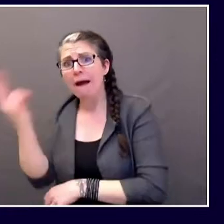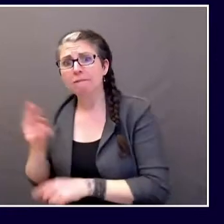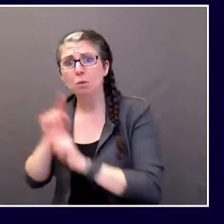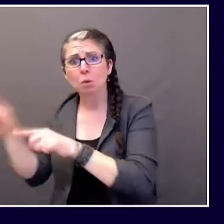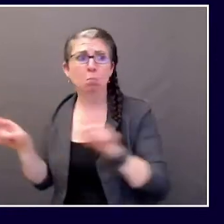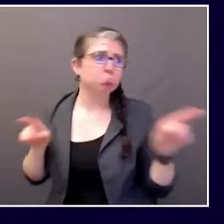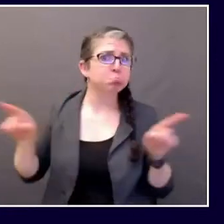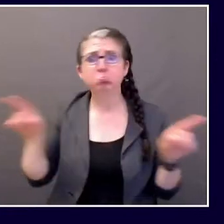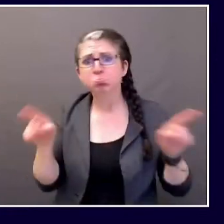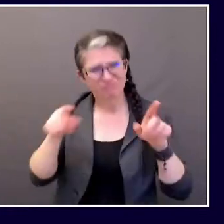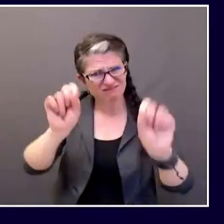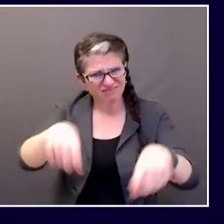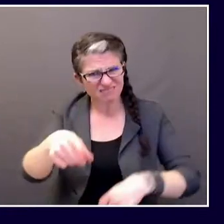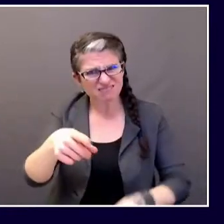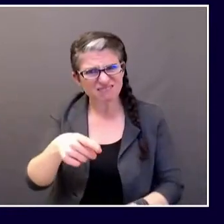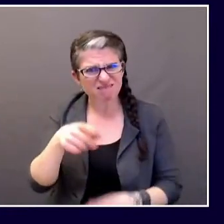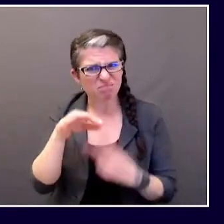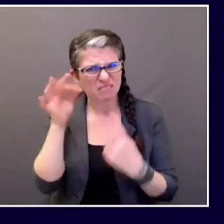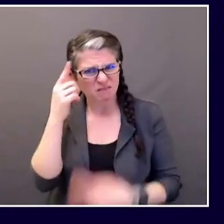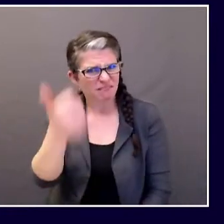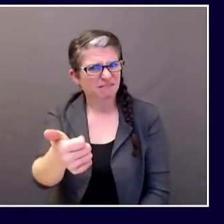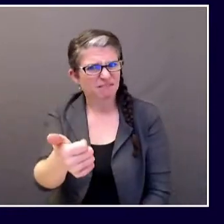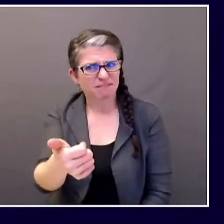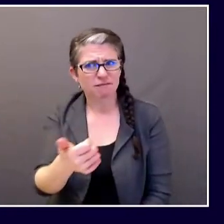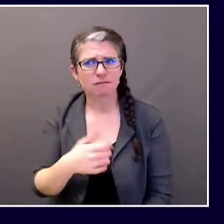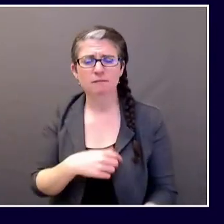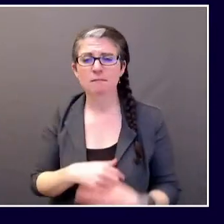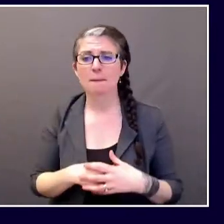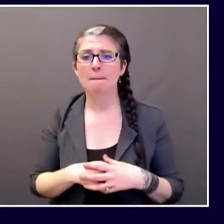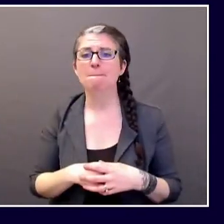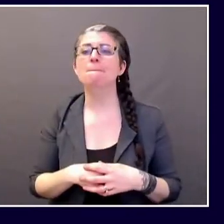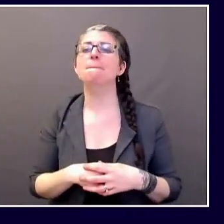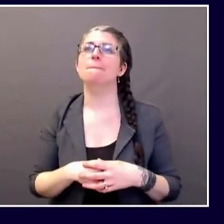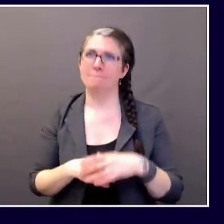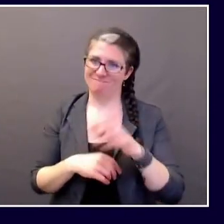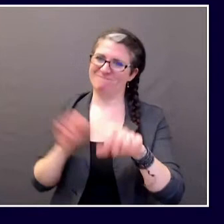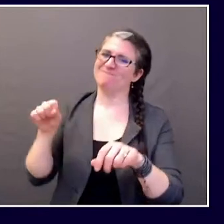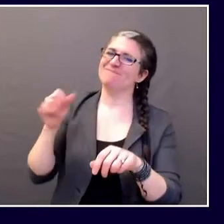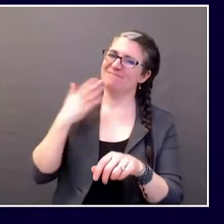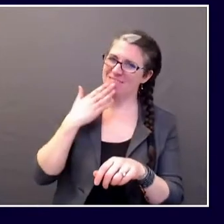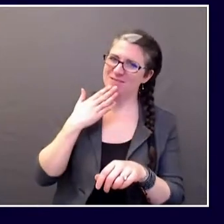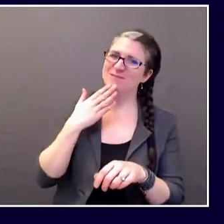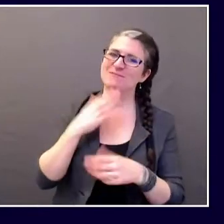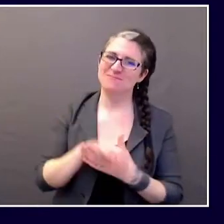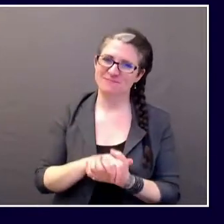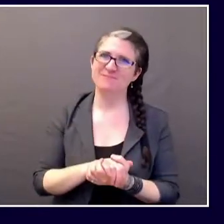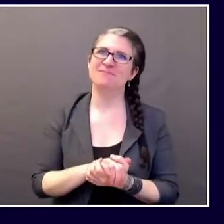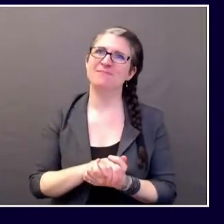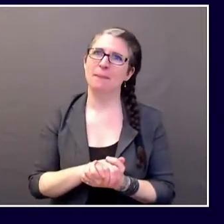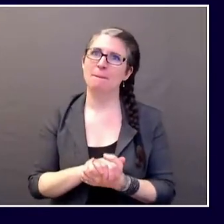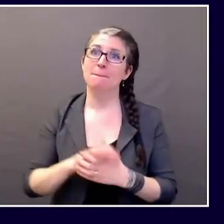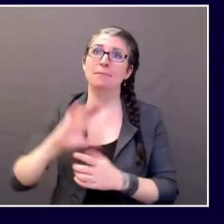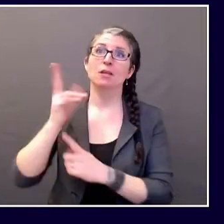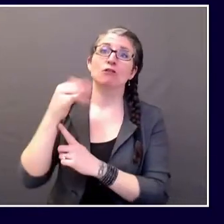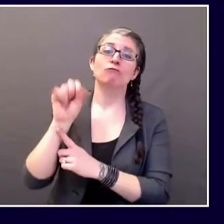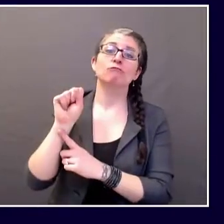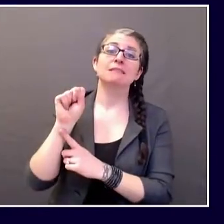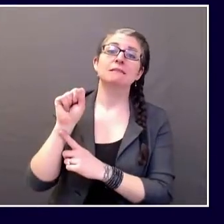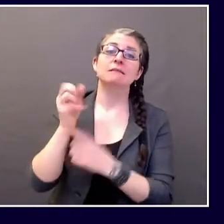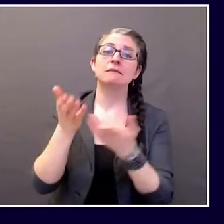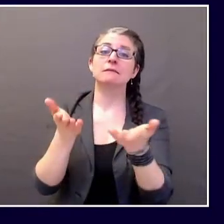hopefully by the end of the week. Thank you both. Thanks, Morgan. Let me turn to Chris Costa next.